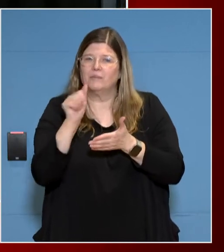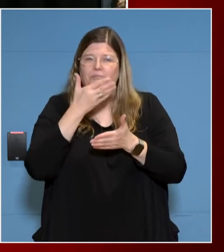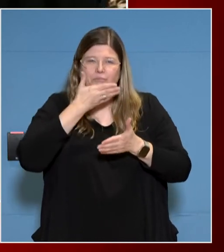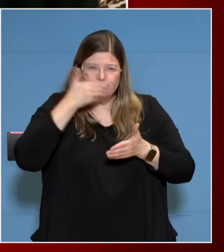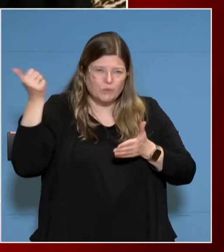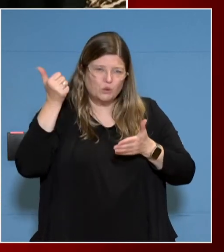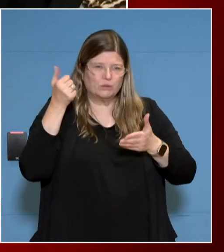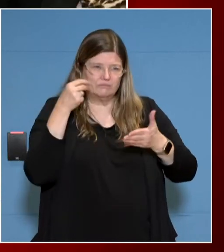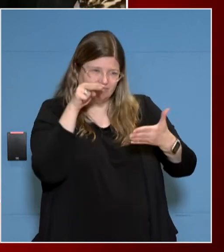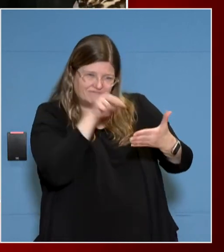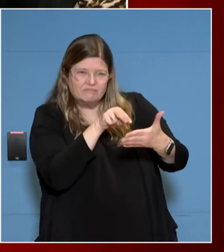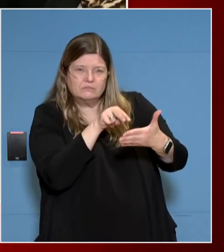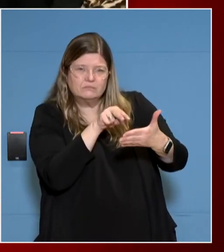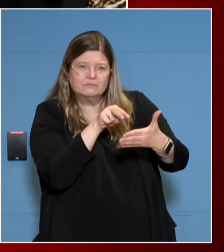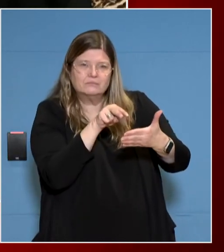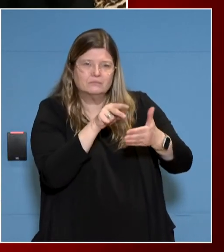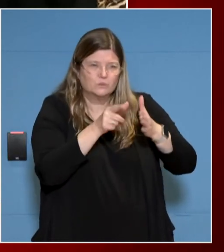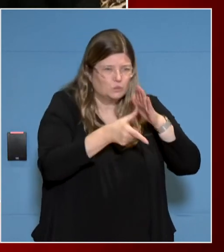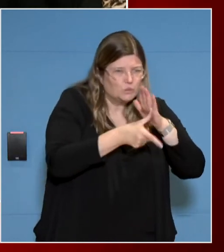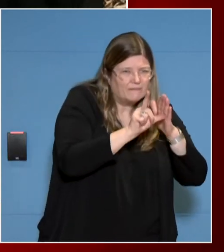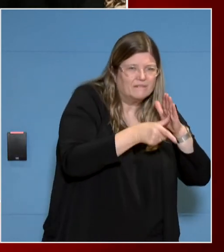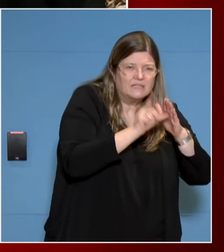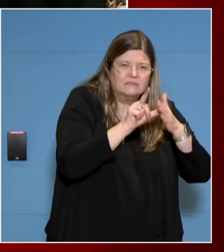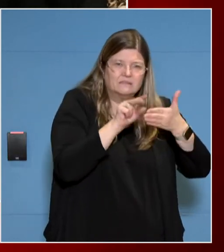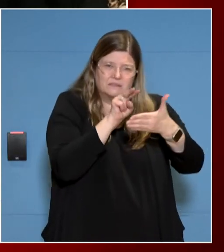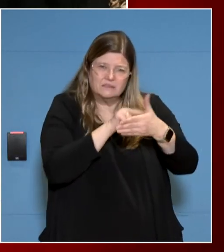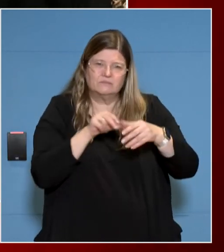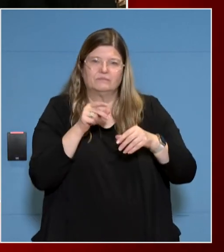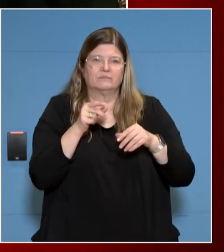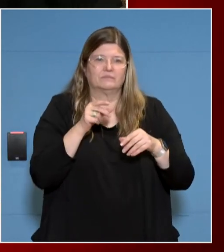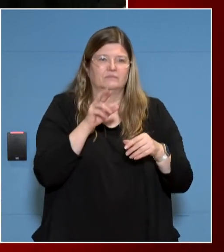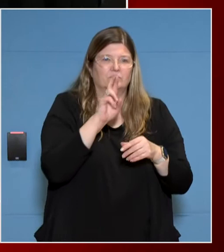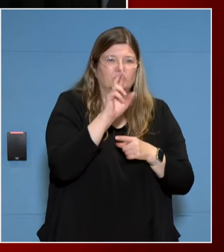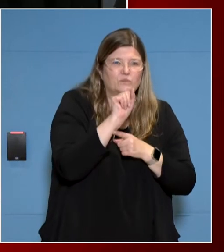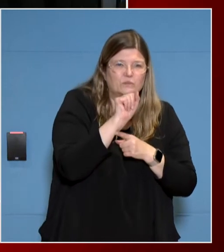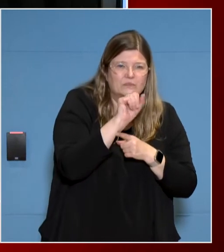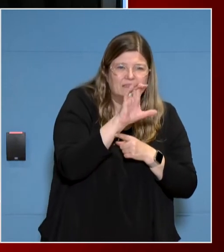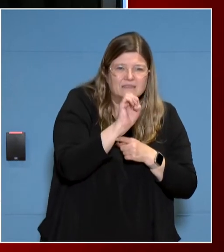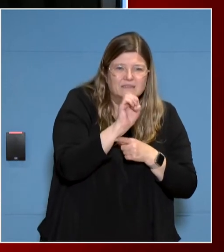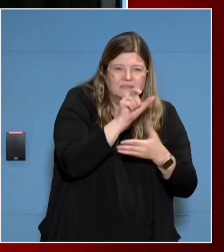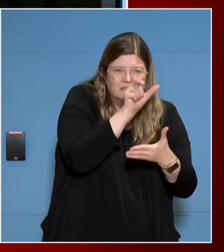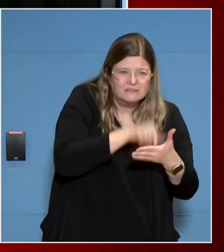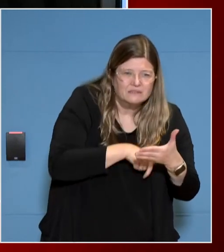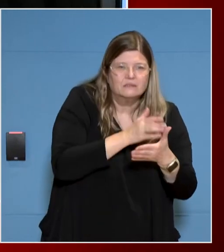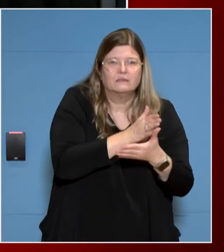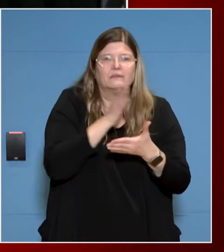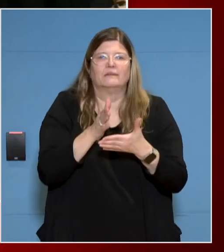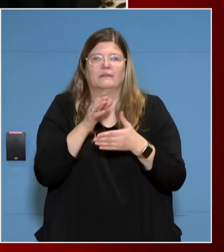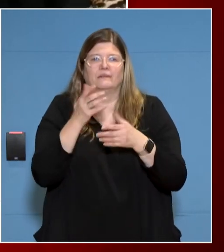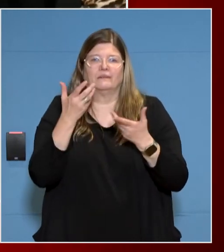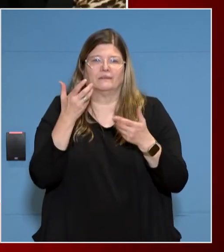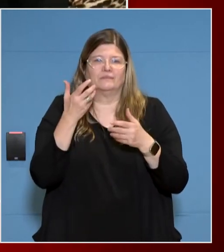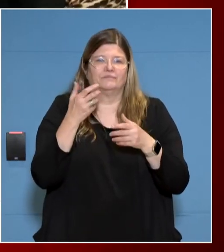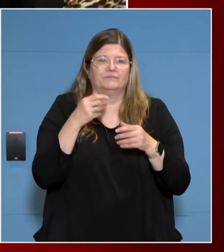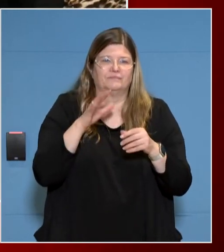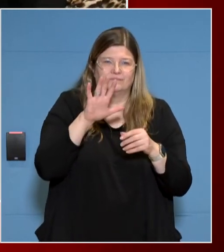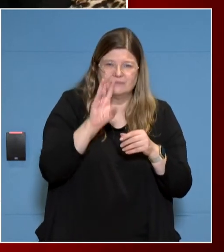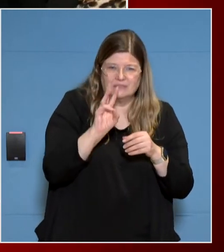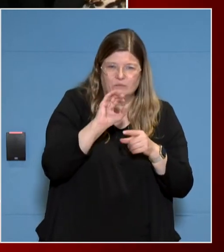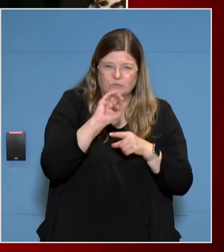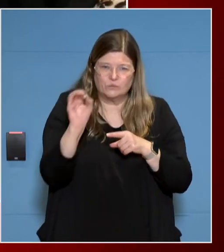example, when I was reviewing the race and ethnicity data, we have about 56% of the data that is